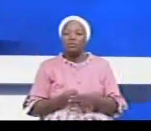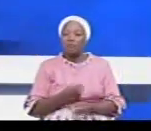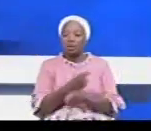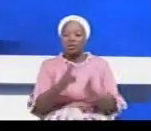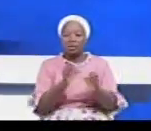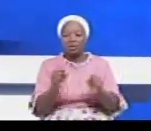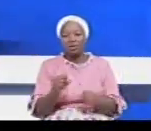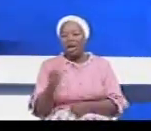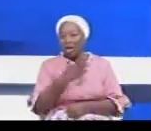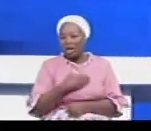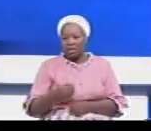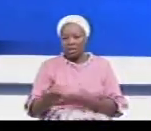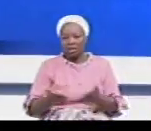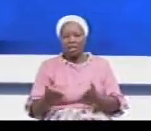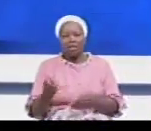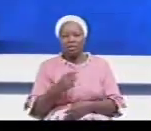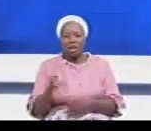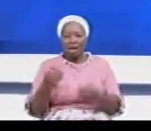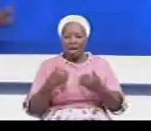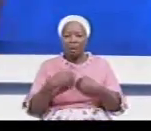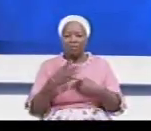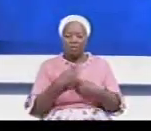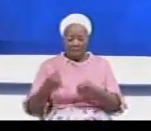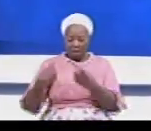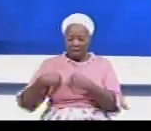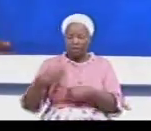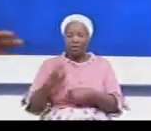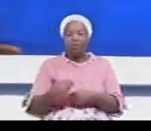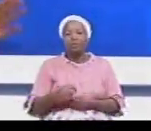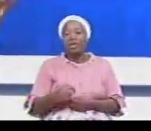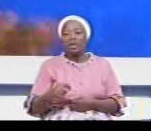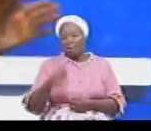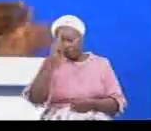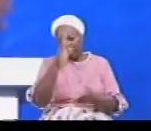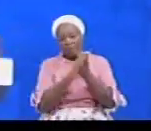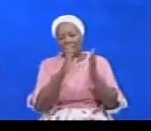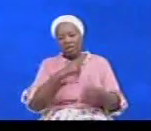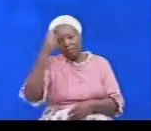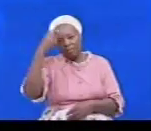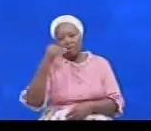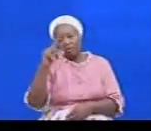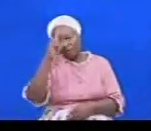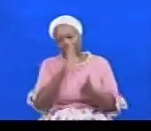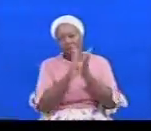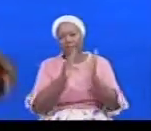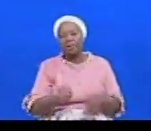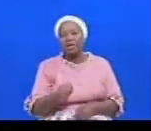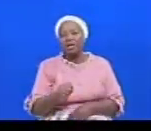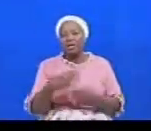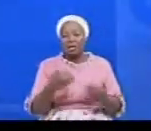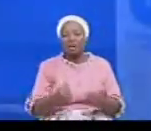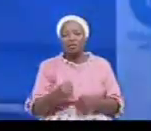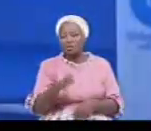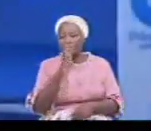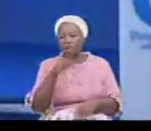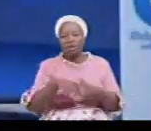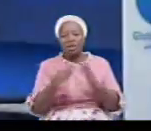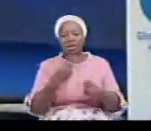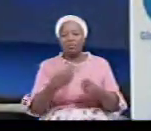And here the heart of the believer, the mind of the believer, blesses the name of the Lord.